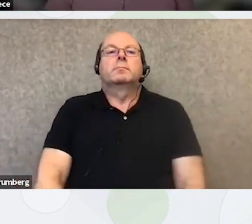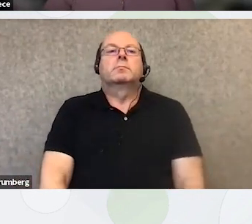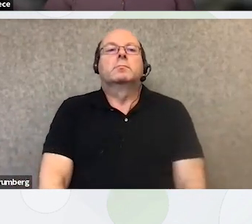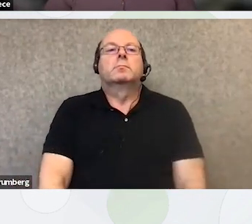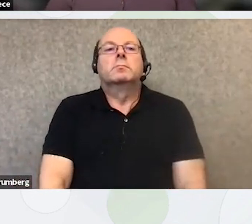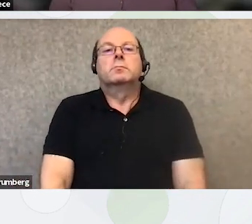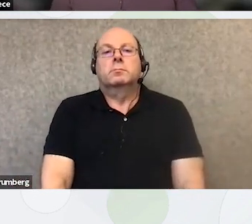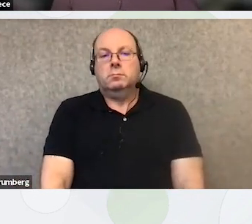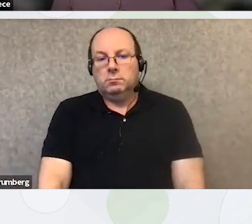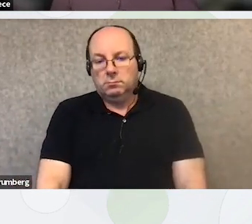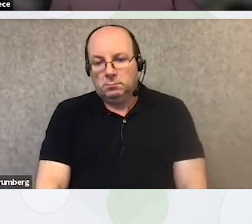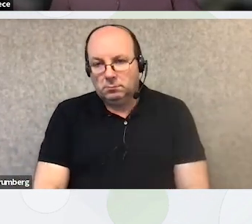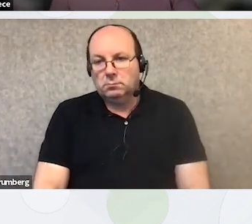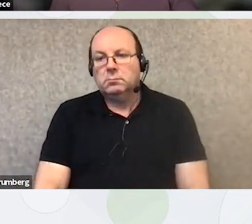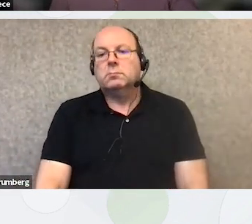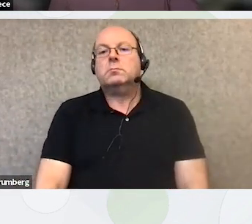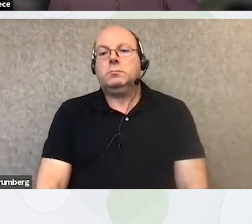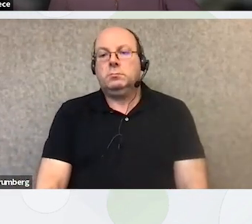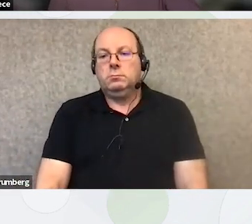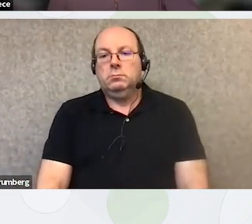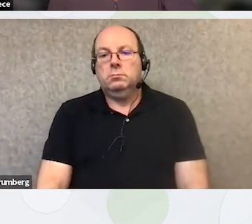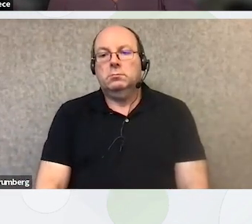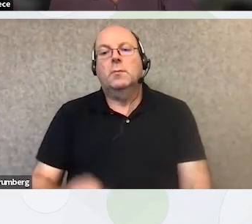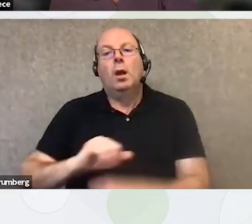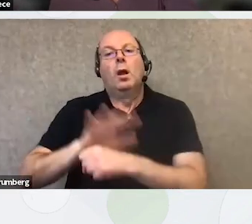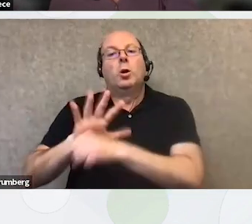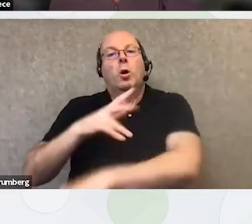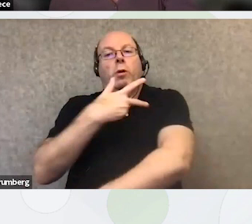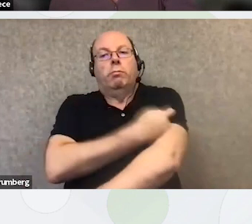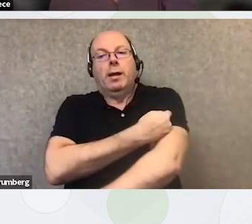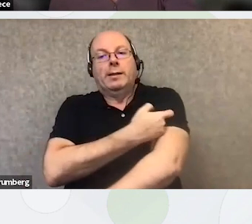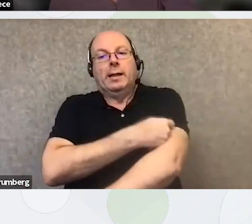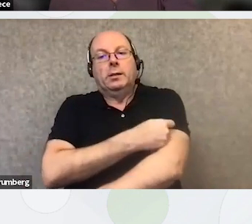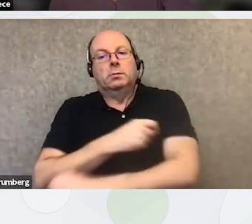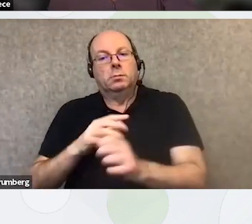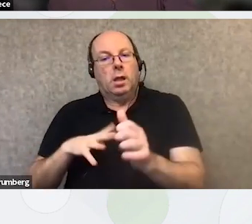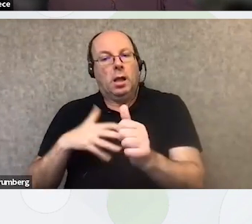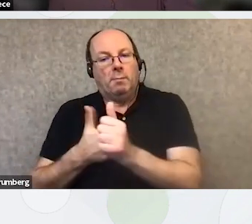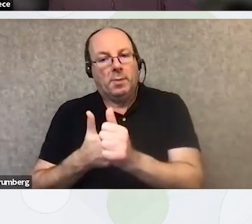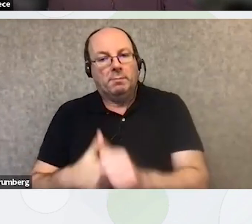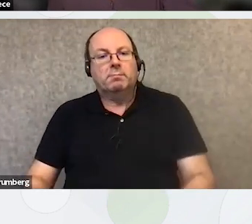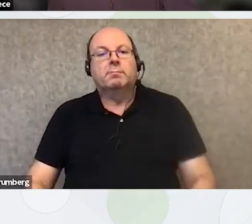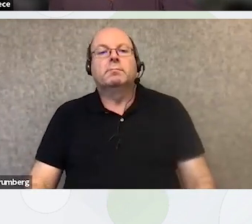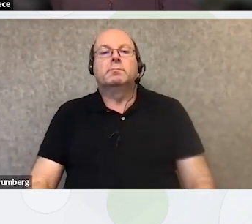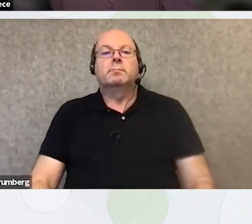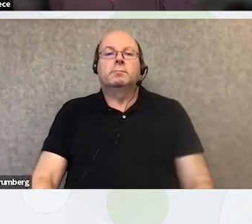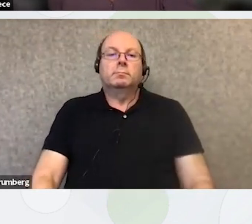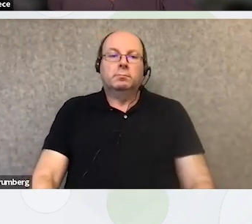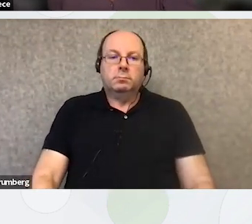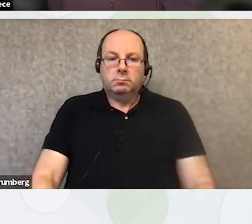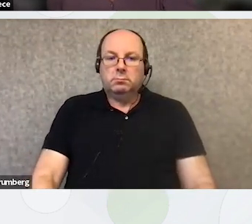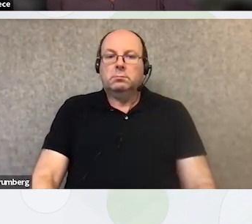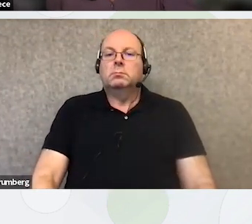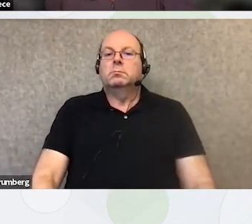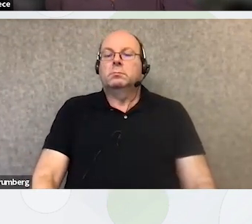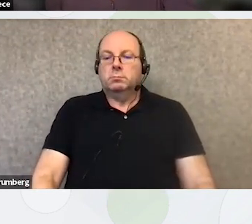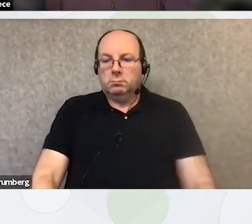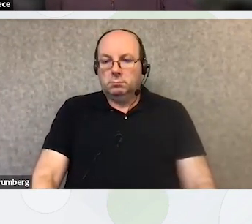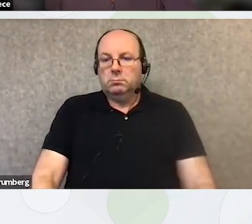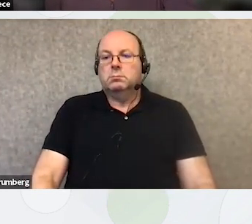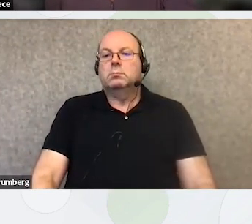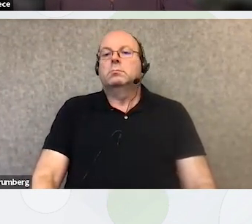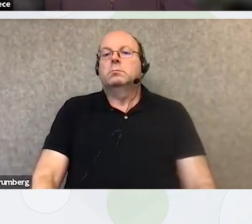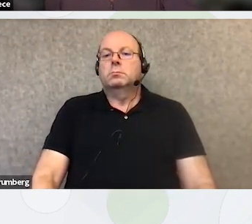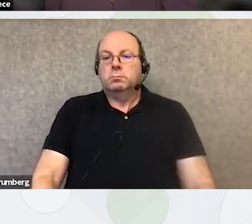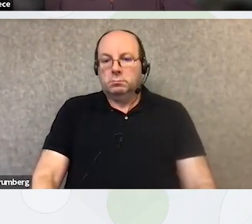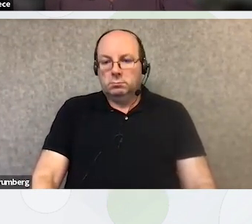Also, some updates in our COVID vaccines offered this season. And so this is looking at the 2023